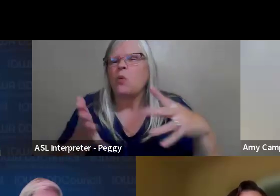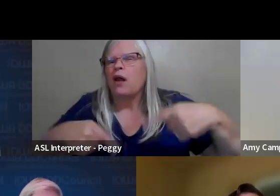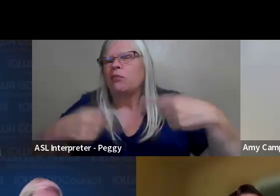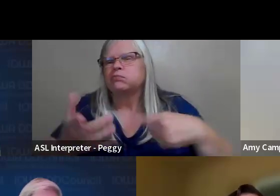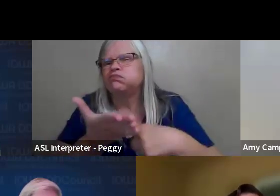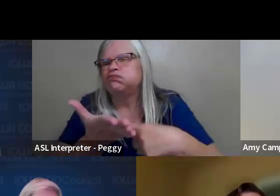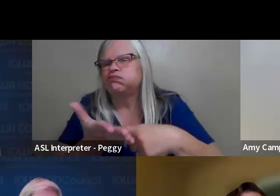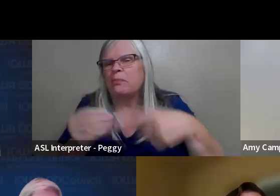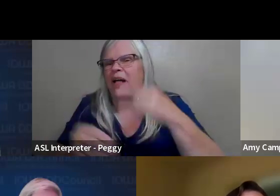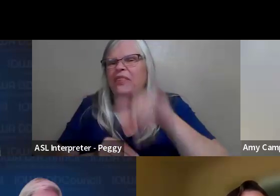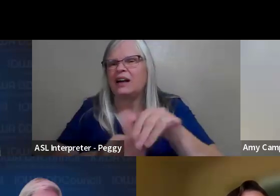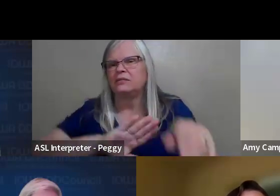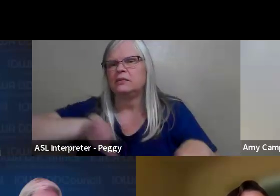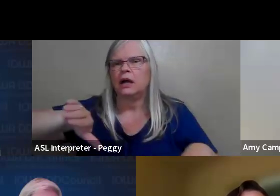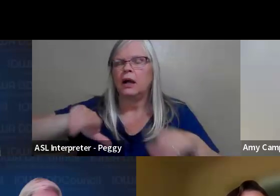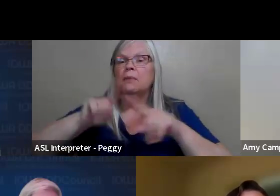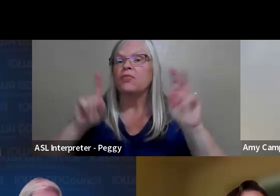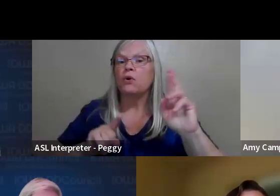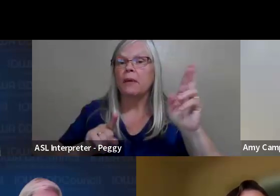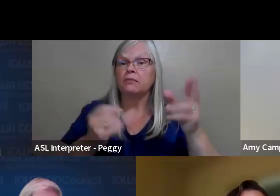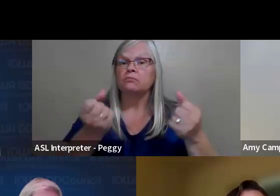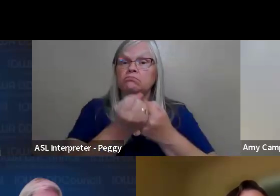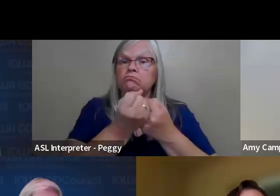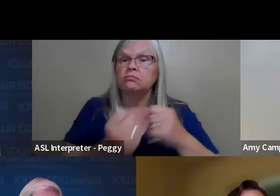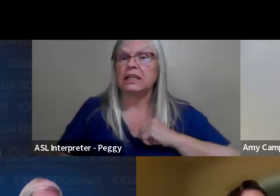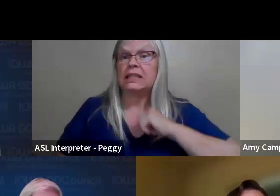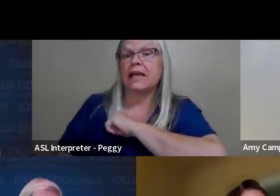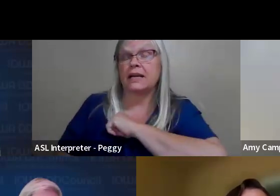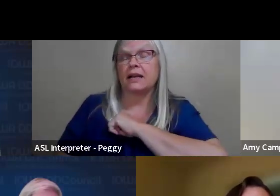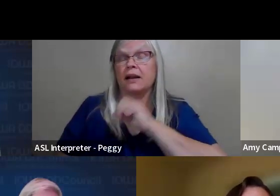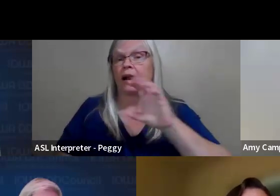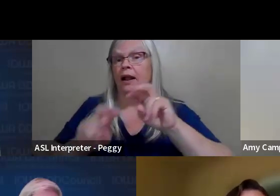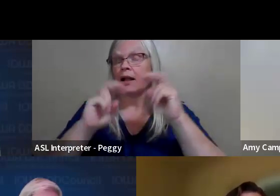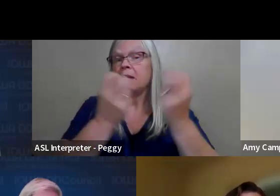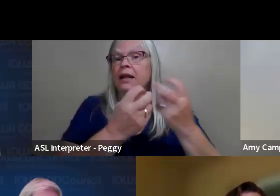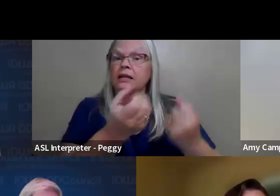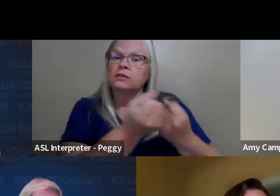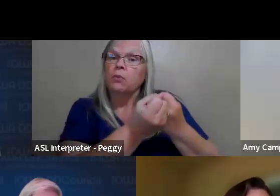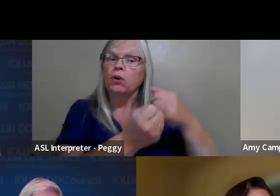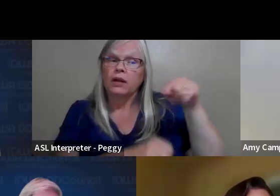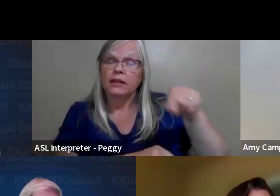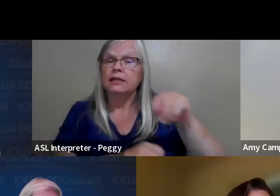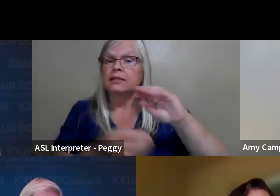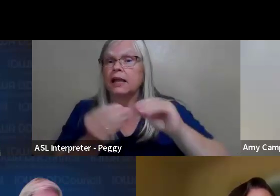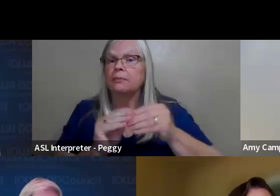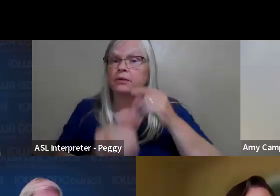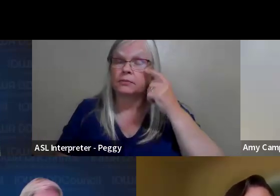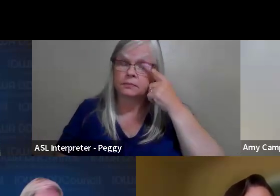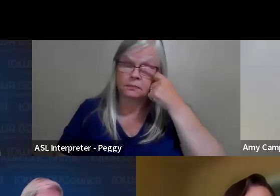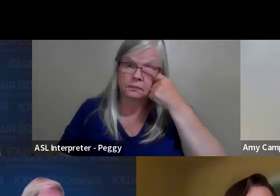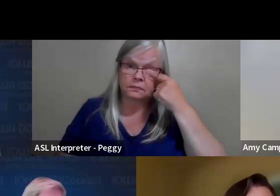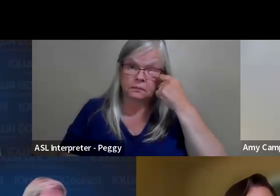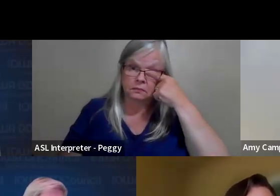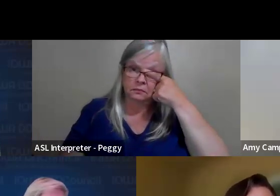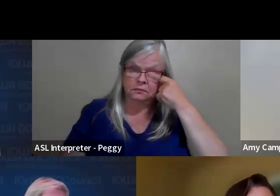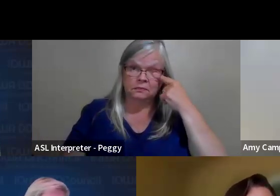but all the Republicans voted in the Senate Senate committee in favor of these numbers. Getting